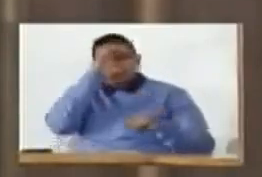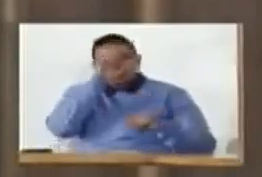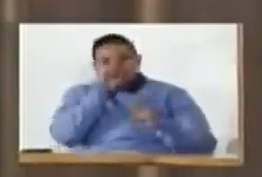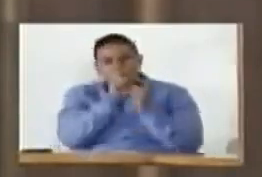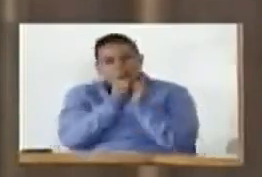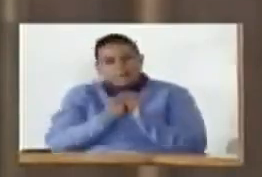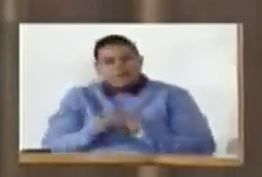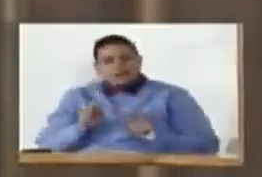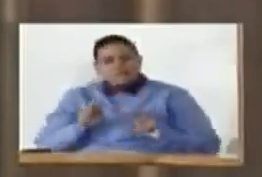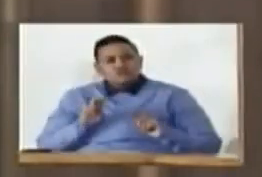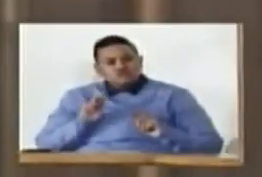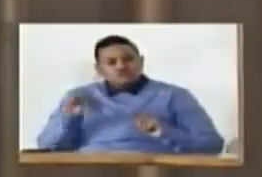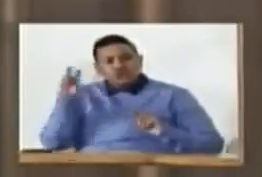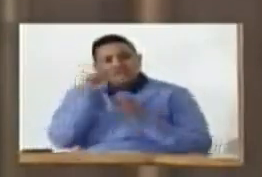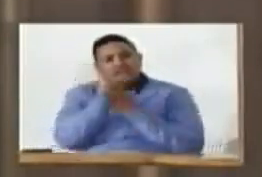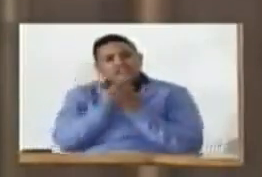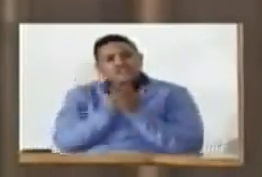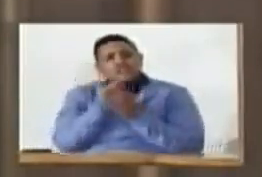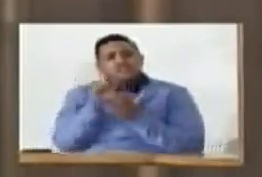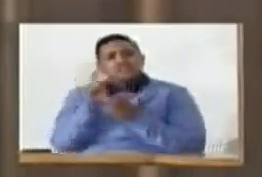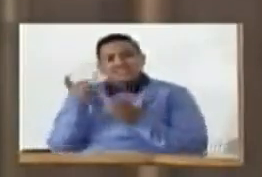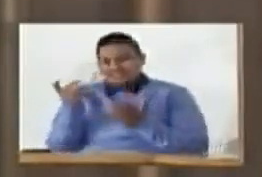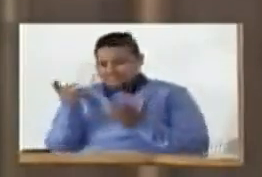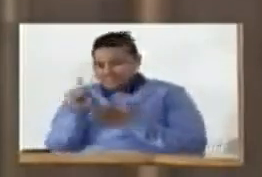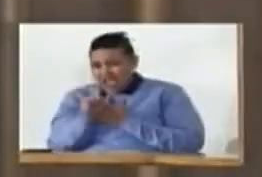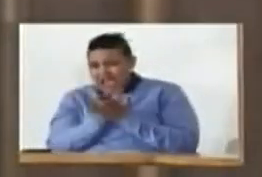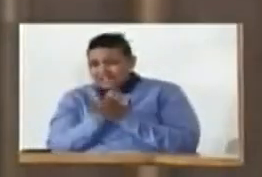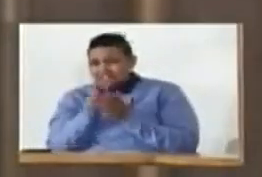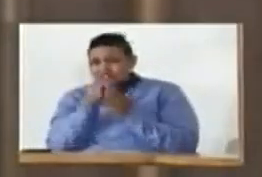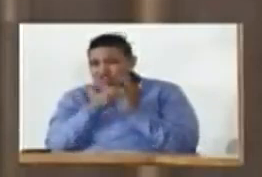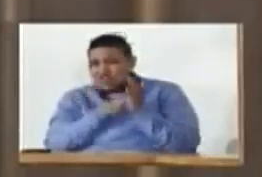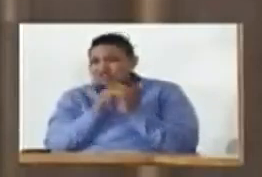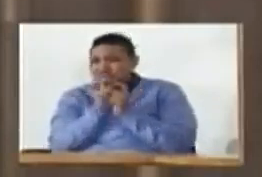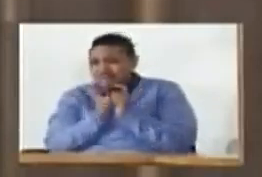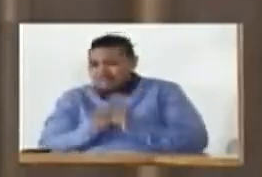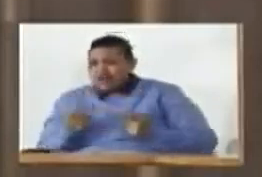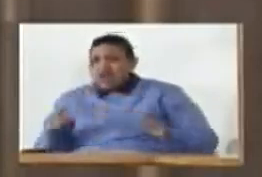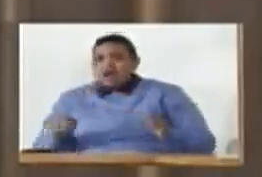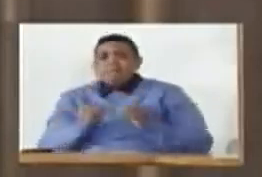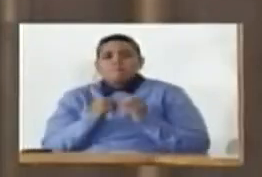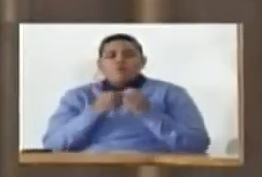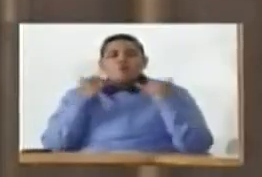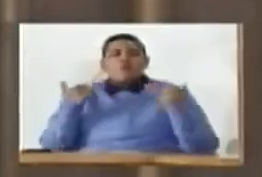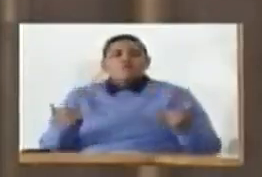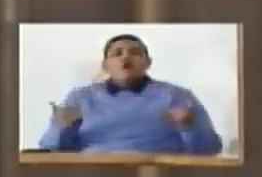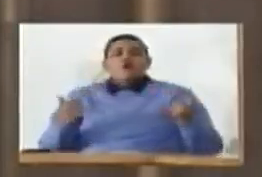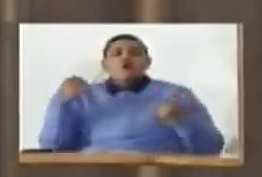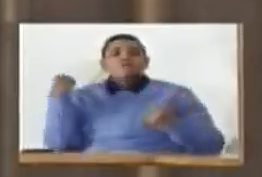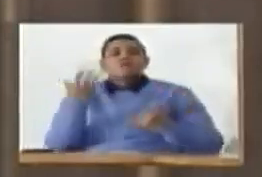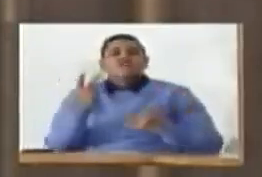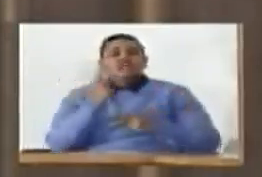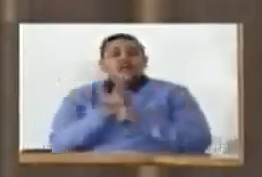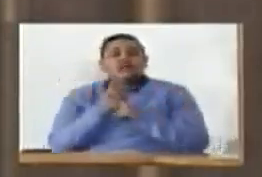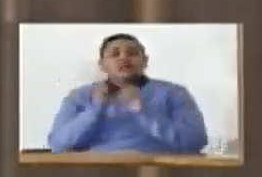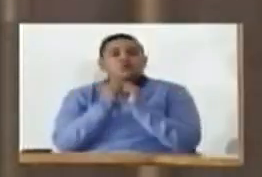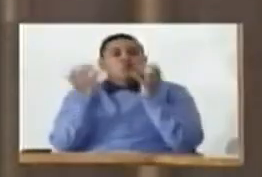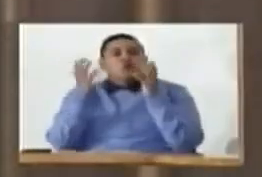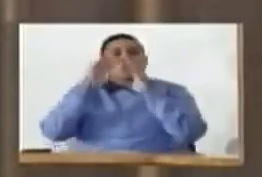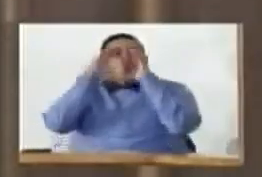Agency Act and regulations to bring more modern provisions in keeping with global industry